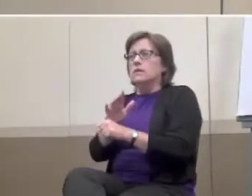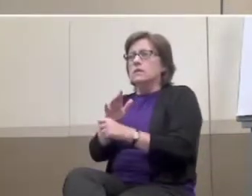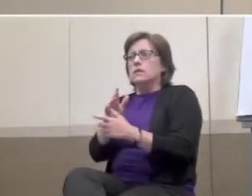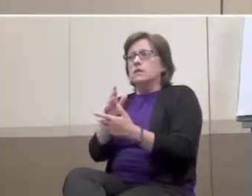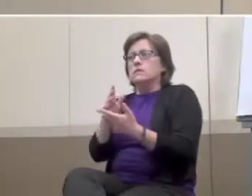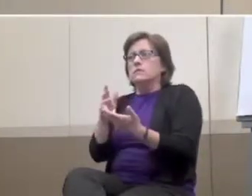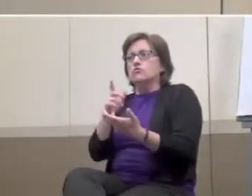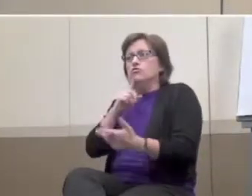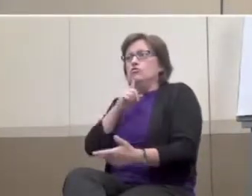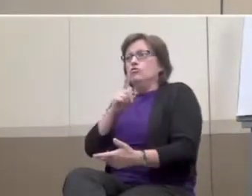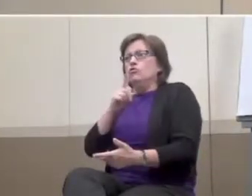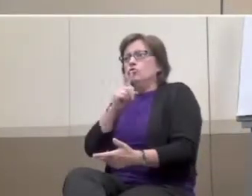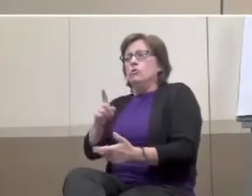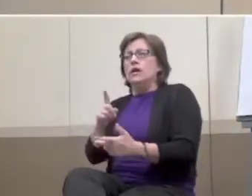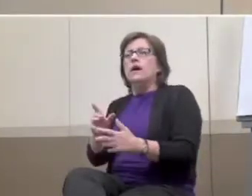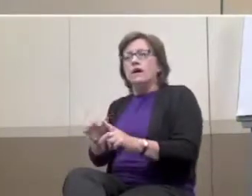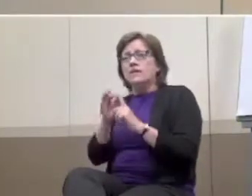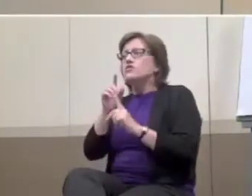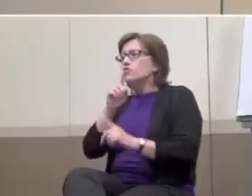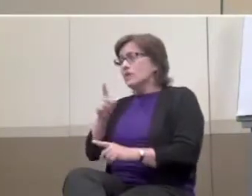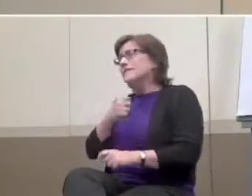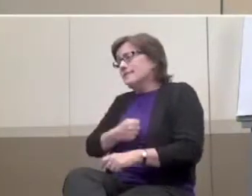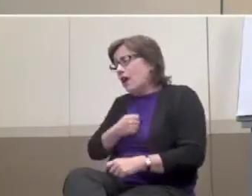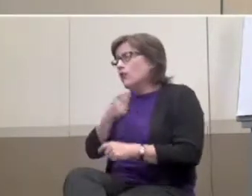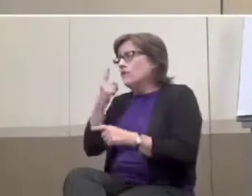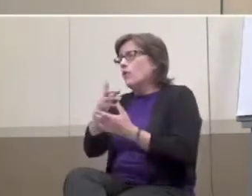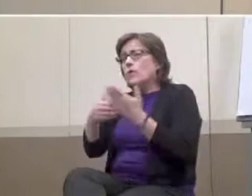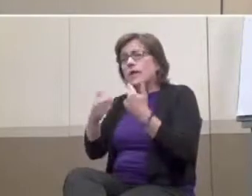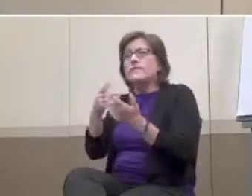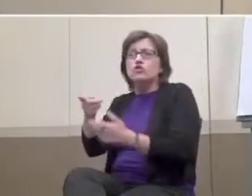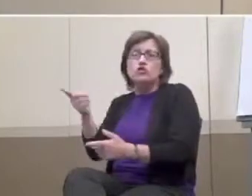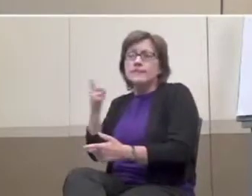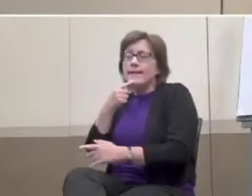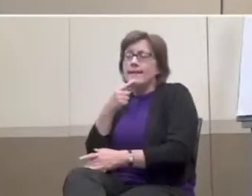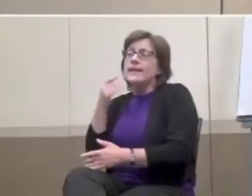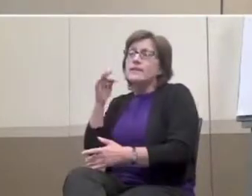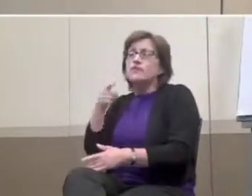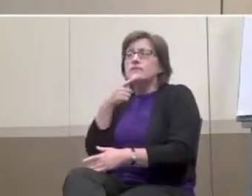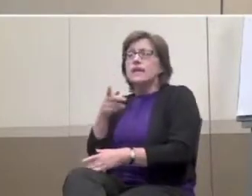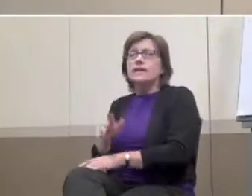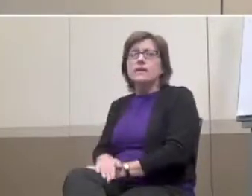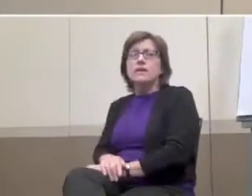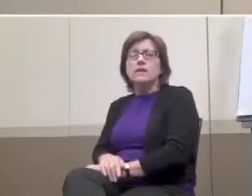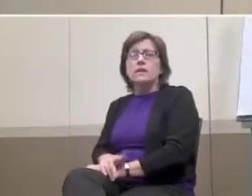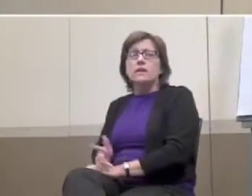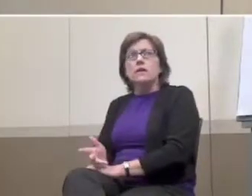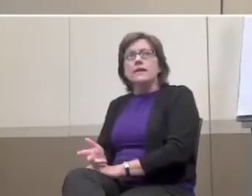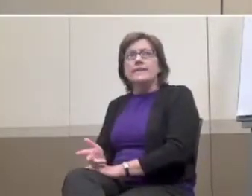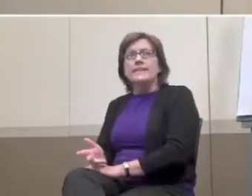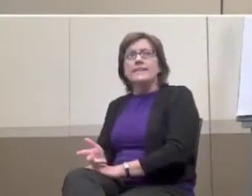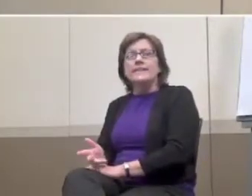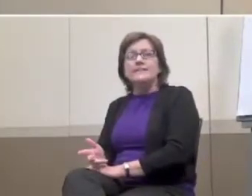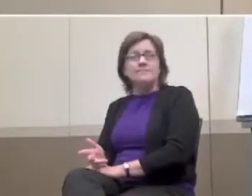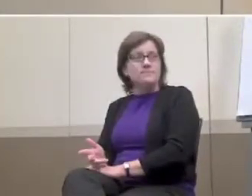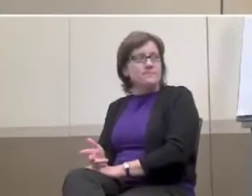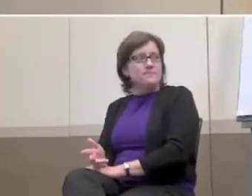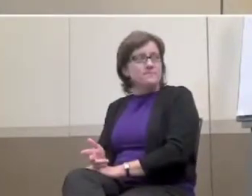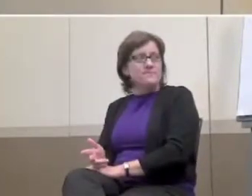as long as you are legitimately sorry for whatever it is that you're saying. If you're saying, I'm